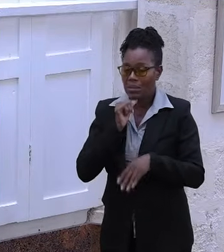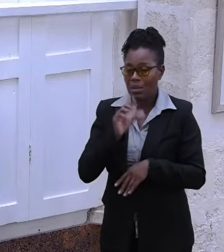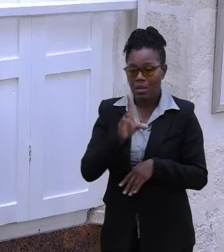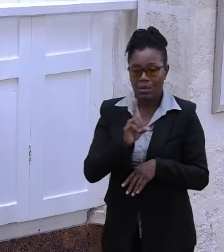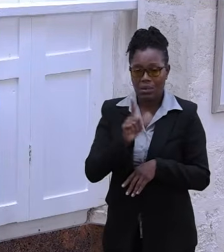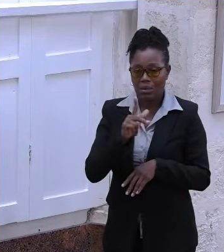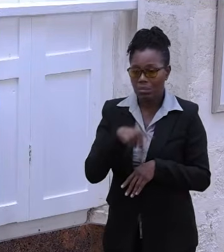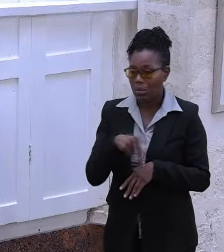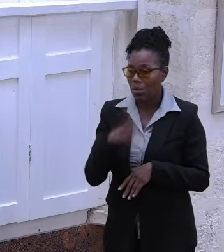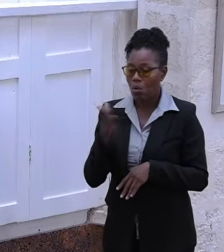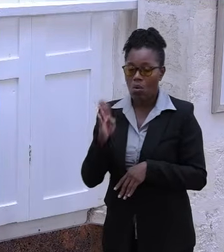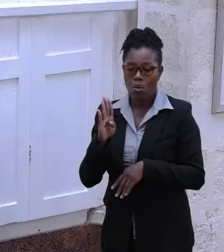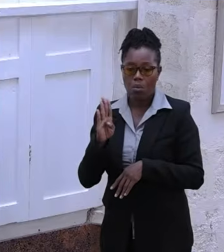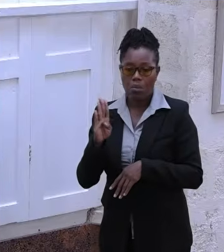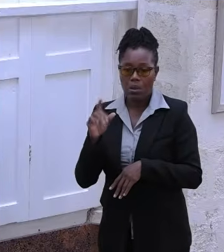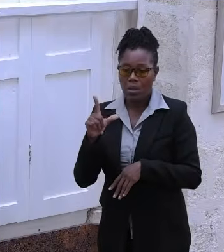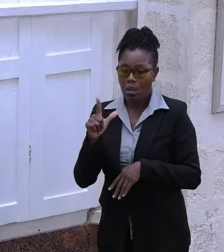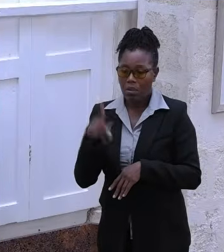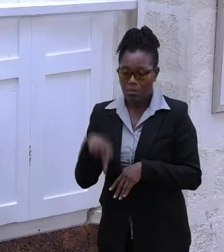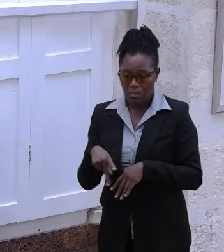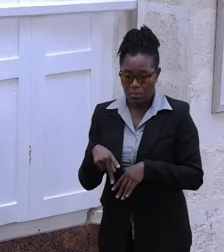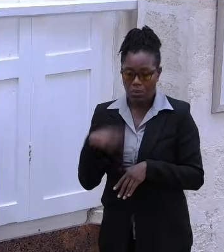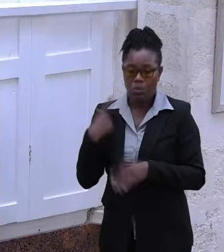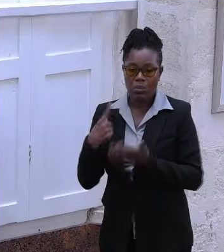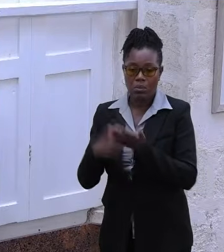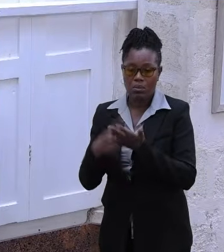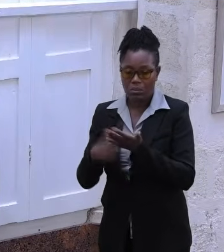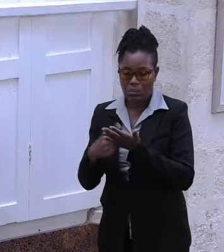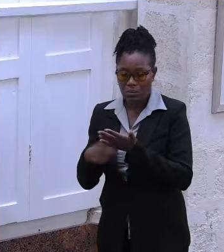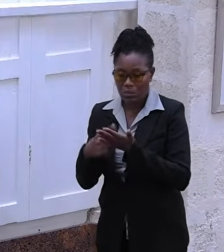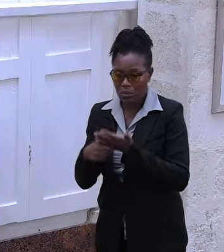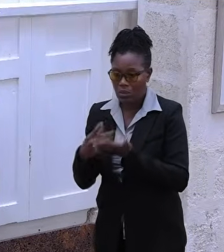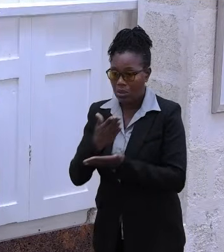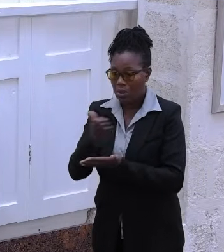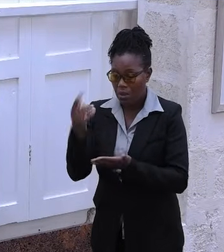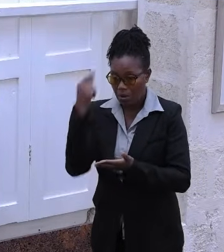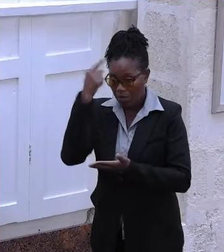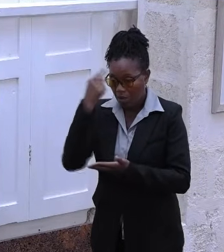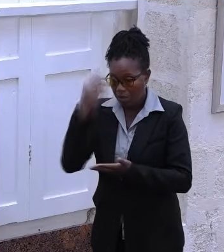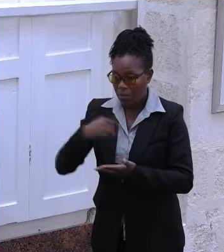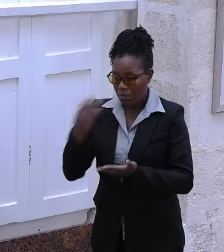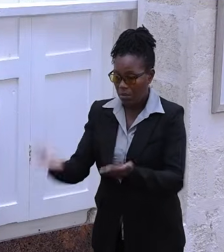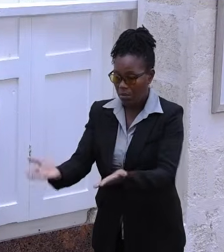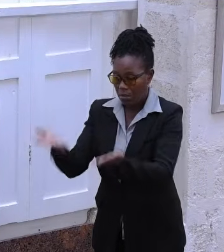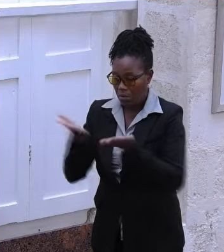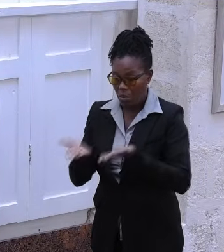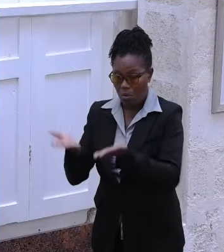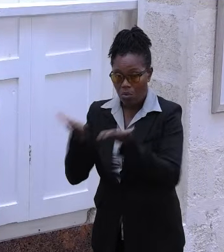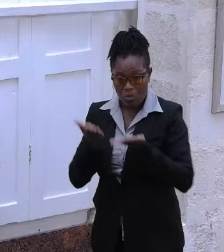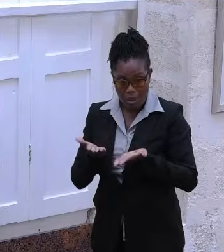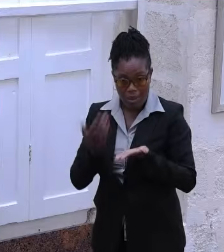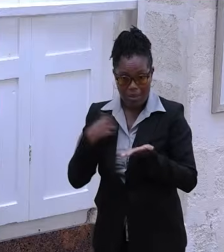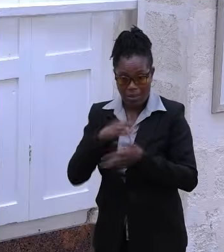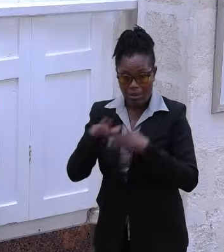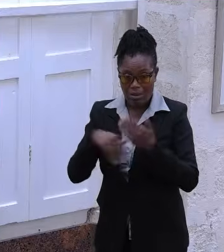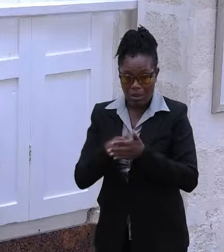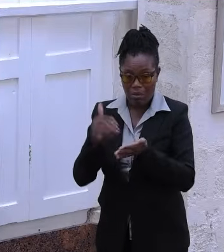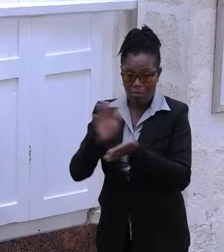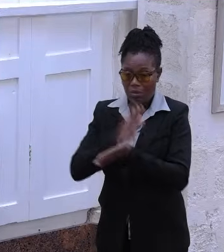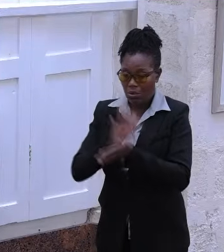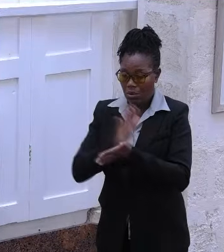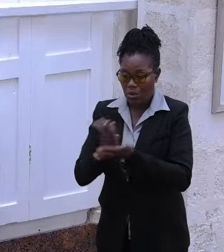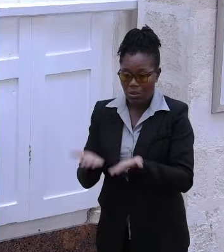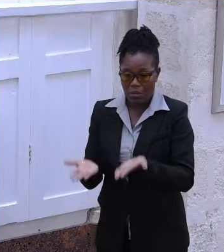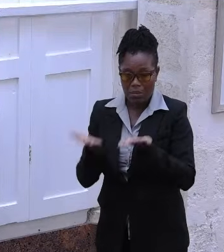BLP. We are dealing with submissions, and we are referencing documents that are before the